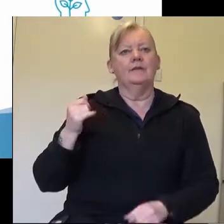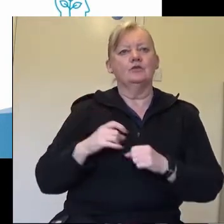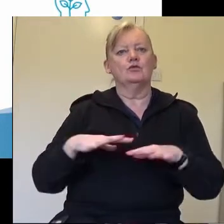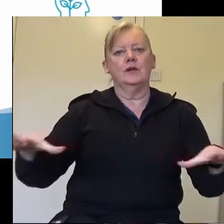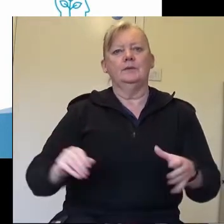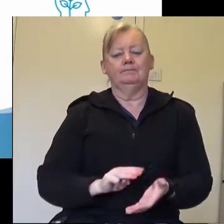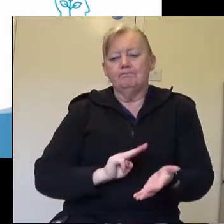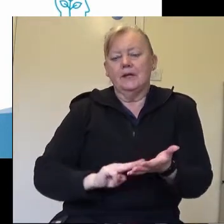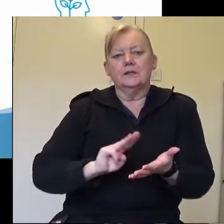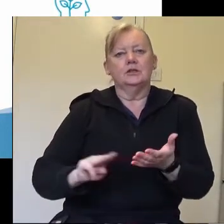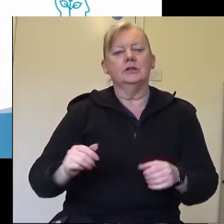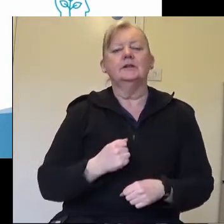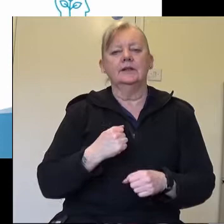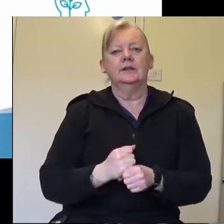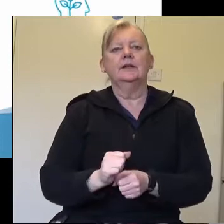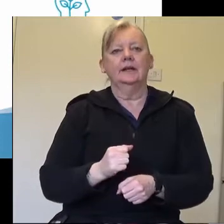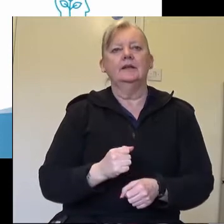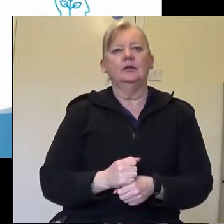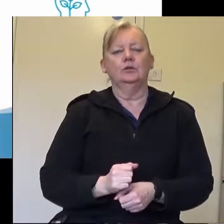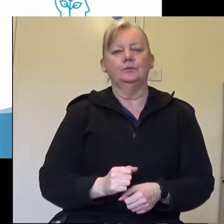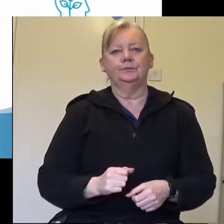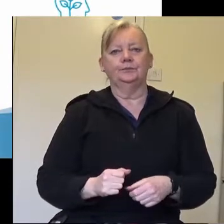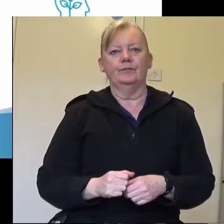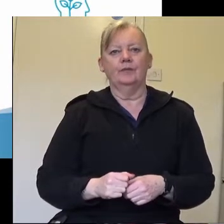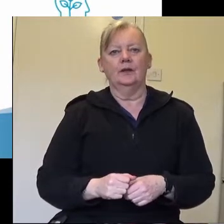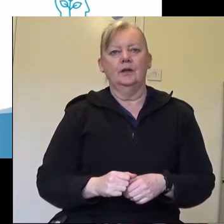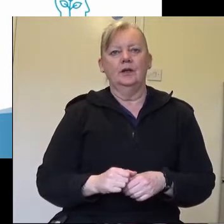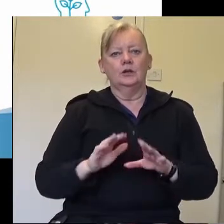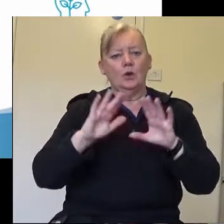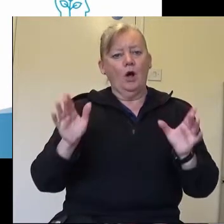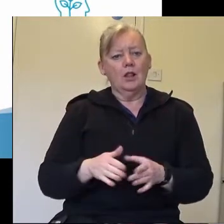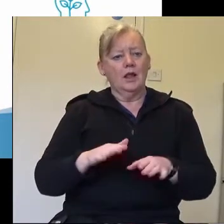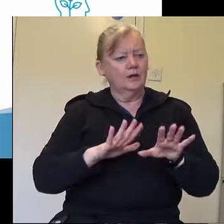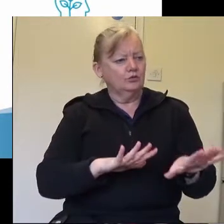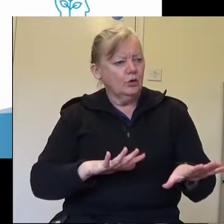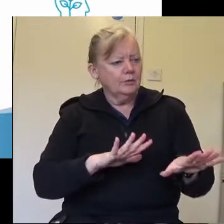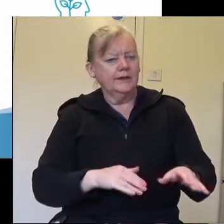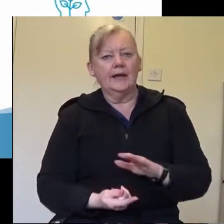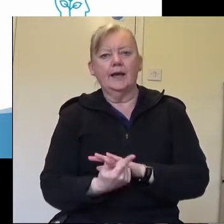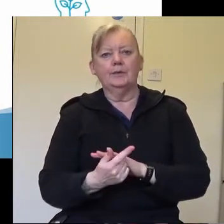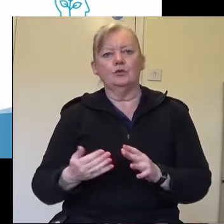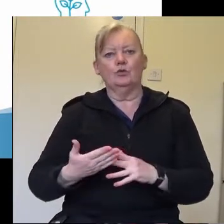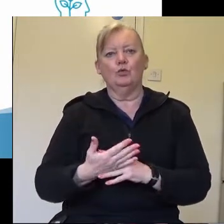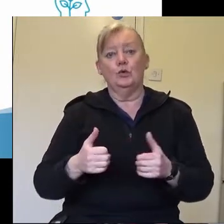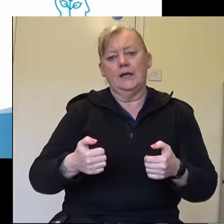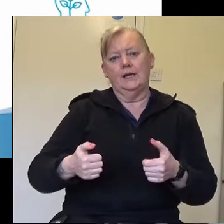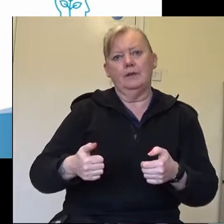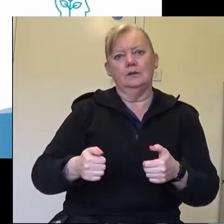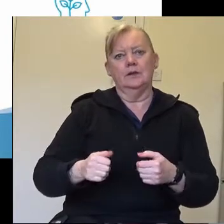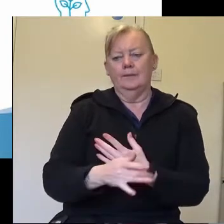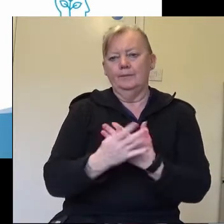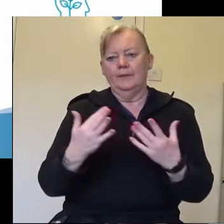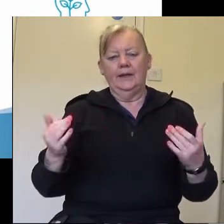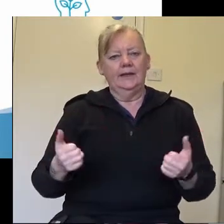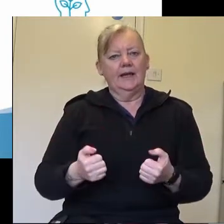messaging, live streaming can be used to do that. So how does online grooming happen? It can happen through